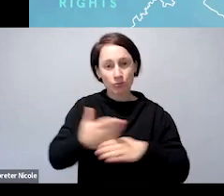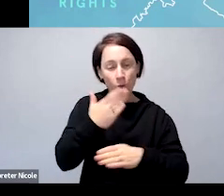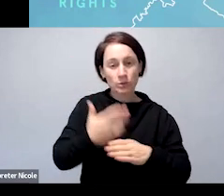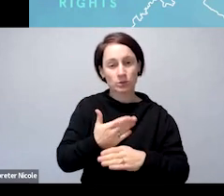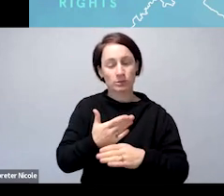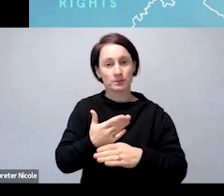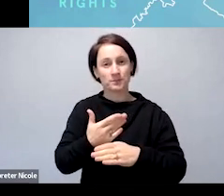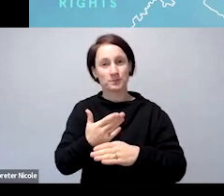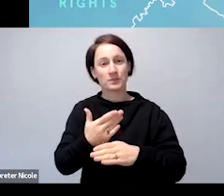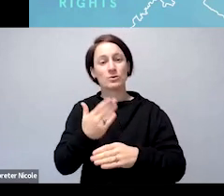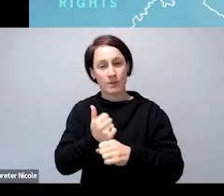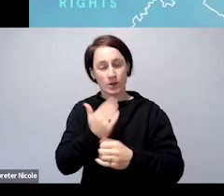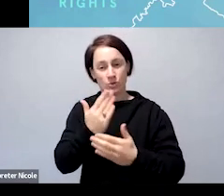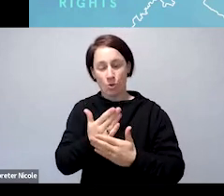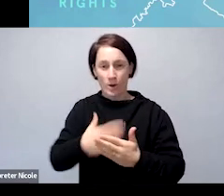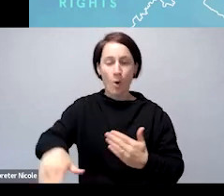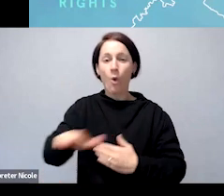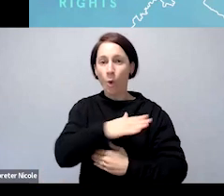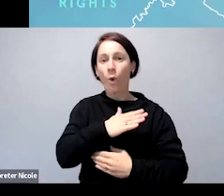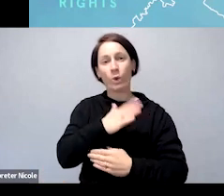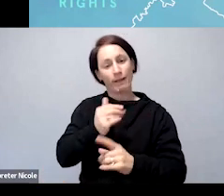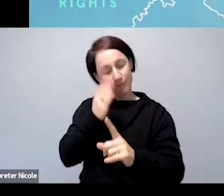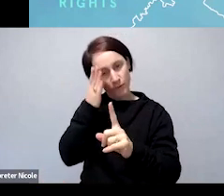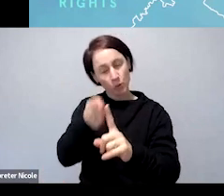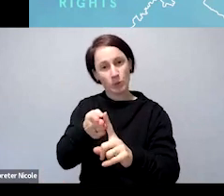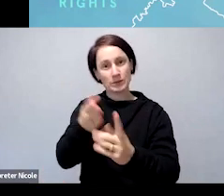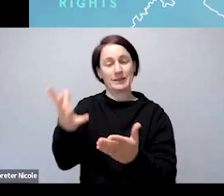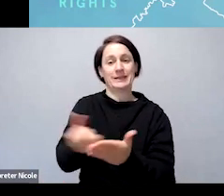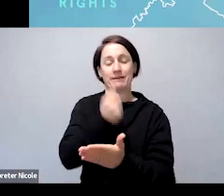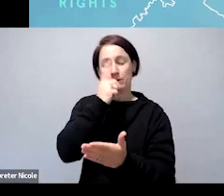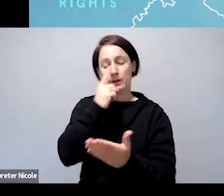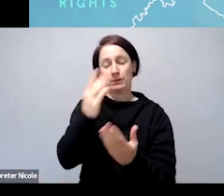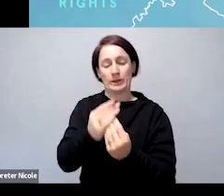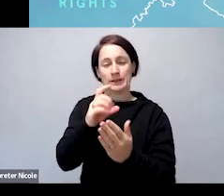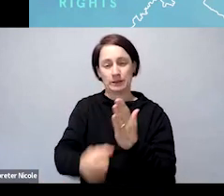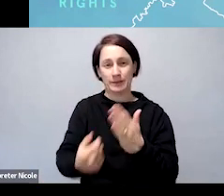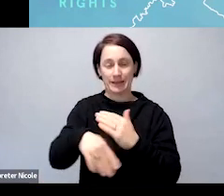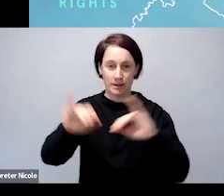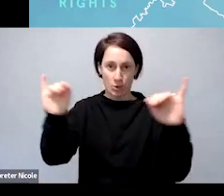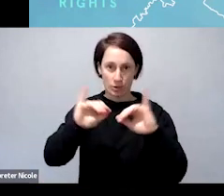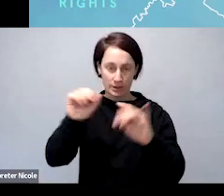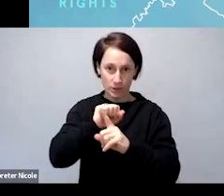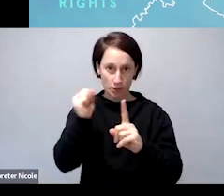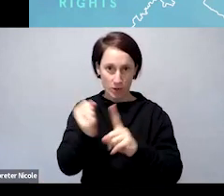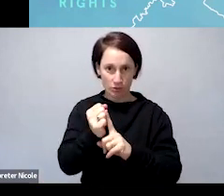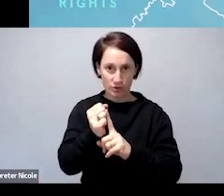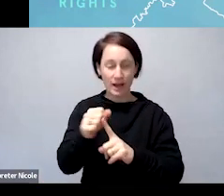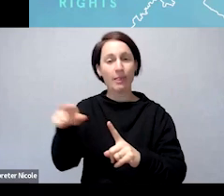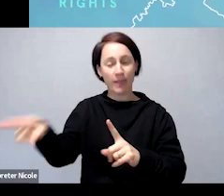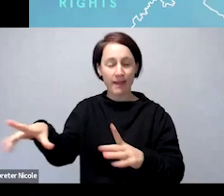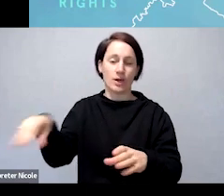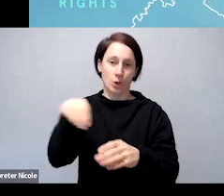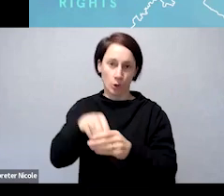ensuring the outcomes of safety and well-being for people with disability in emergencies, and to making sure that their voice is meaningfully